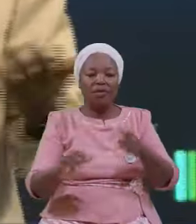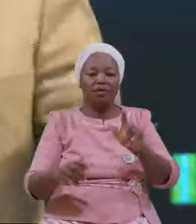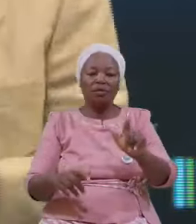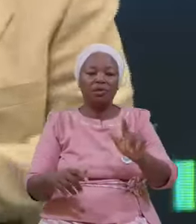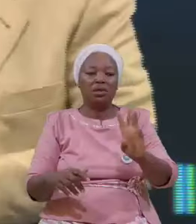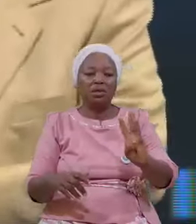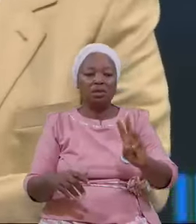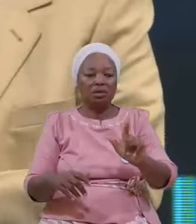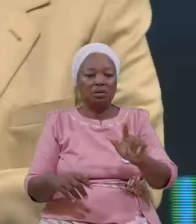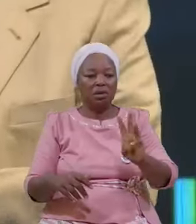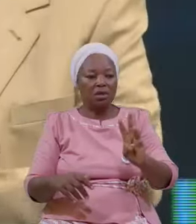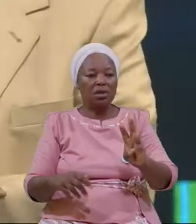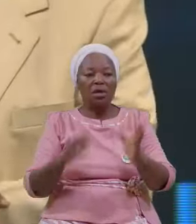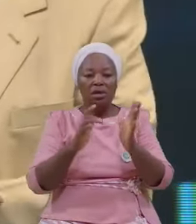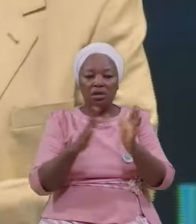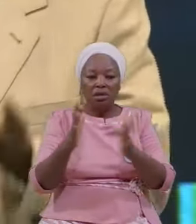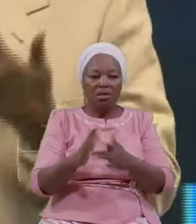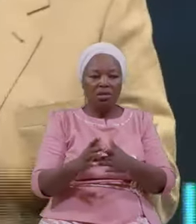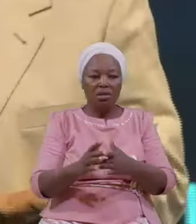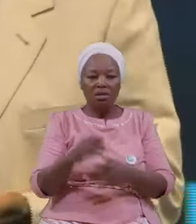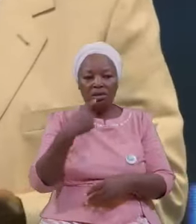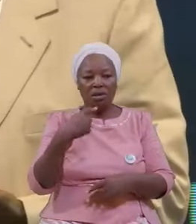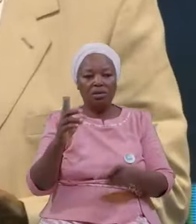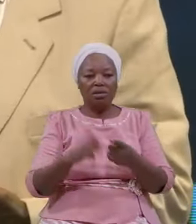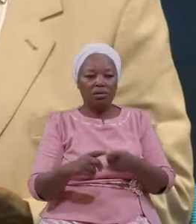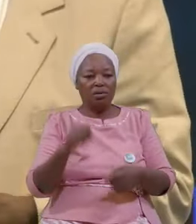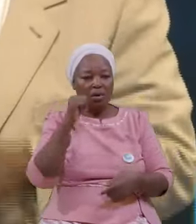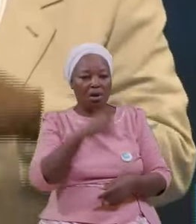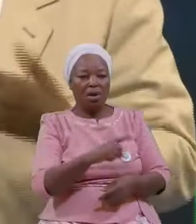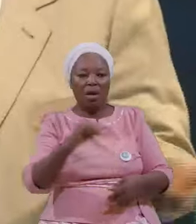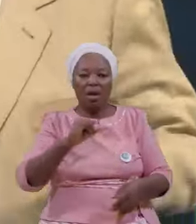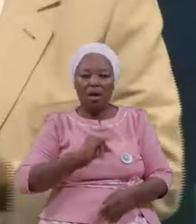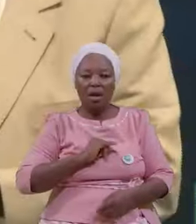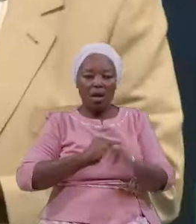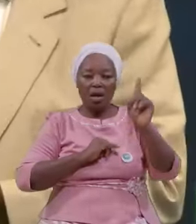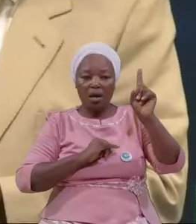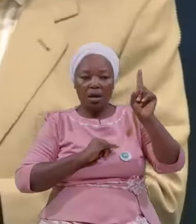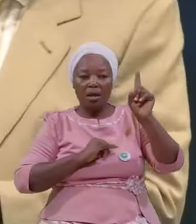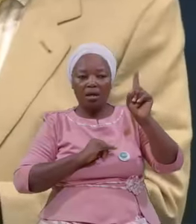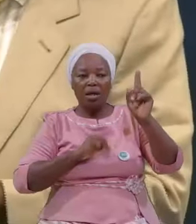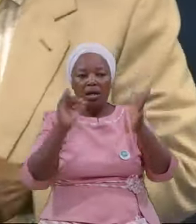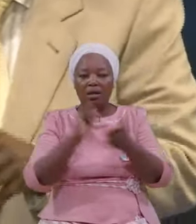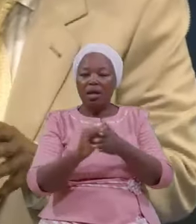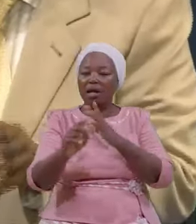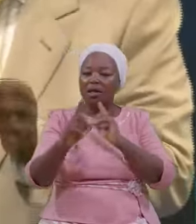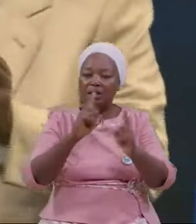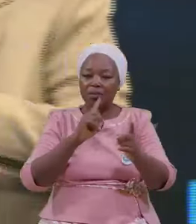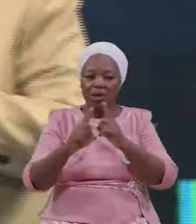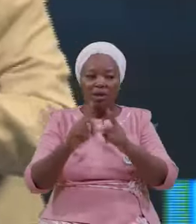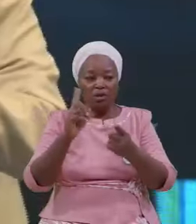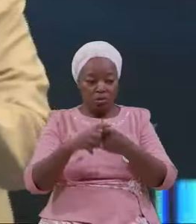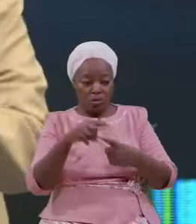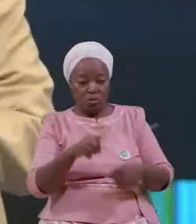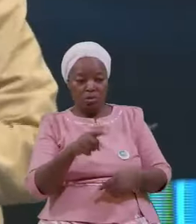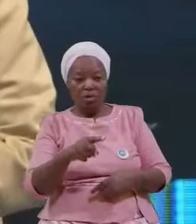26, Jesus says unto her, I that speak unto thee, I